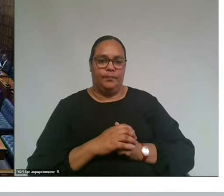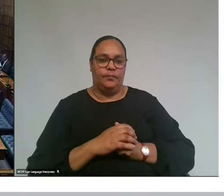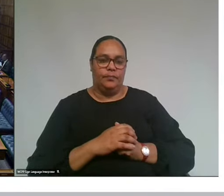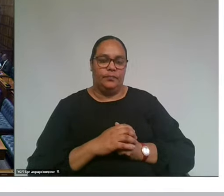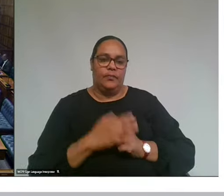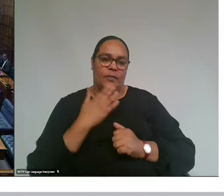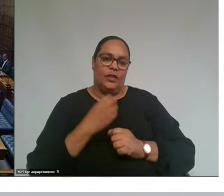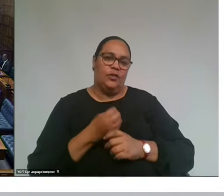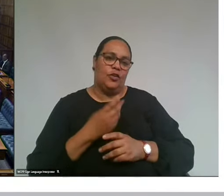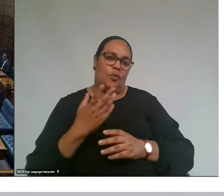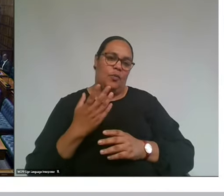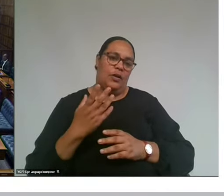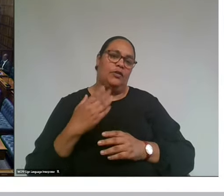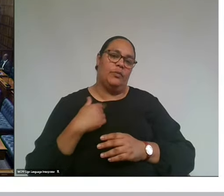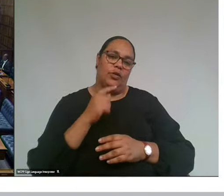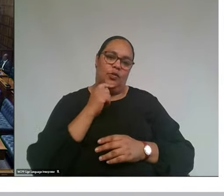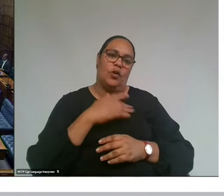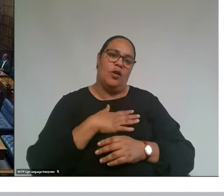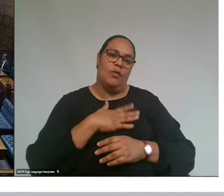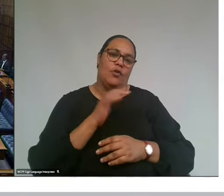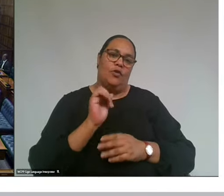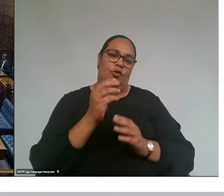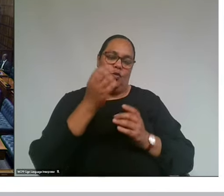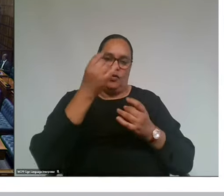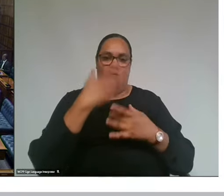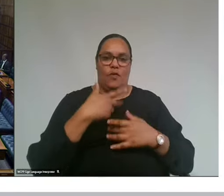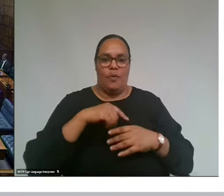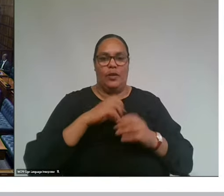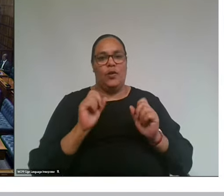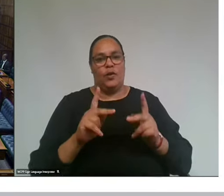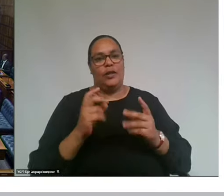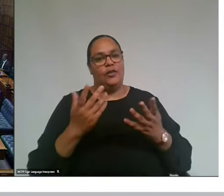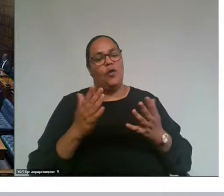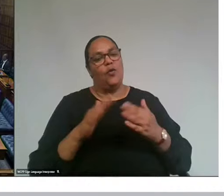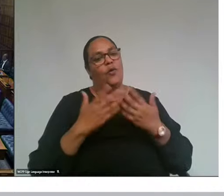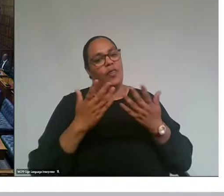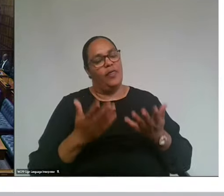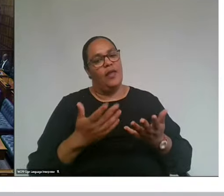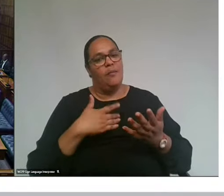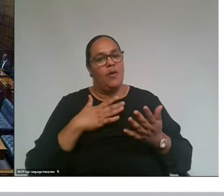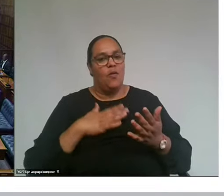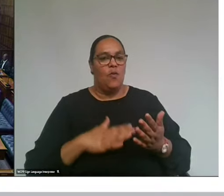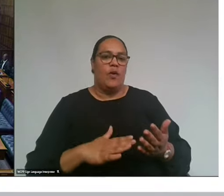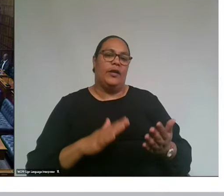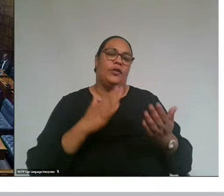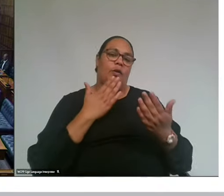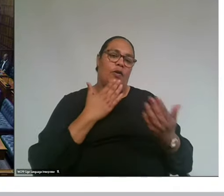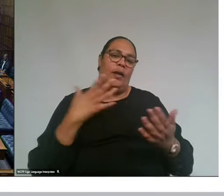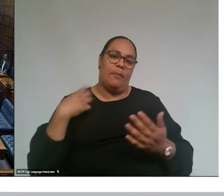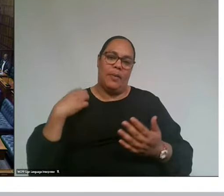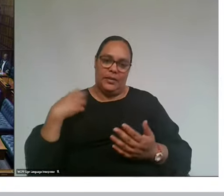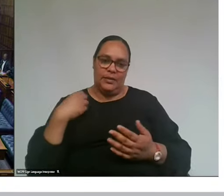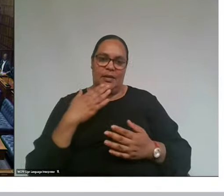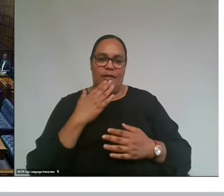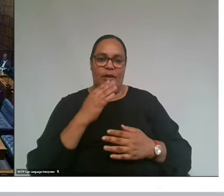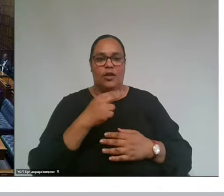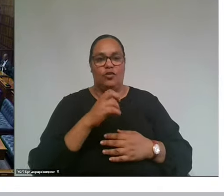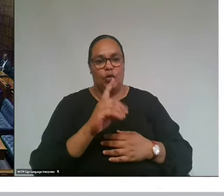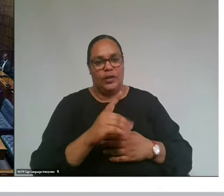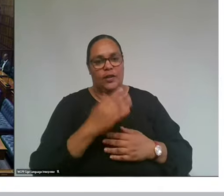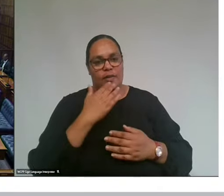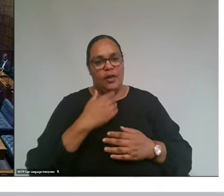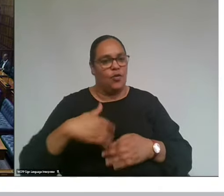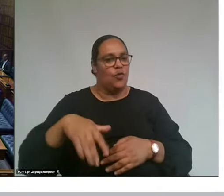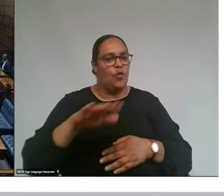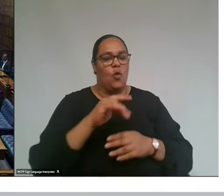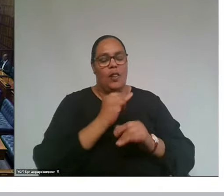very much um I really appreciate you highlighting that all right with that um I want to thank the minister thank you H thank you to